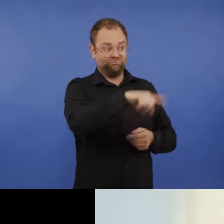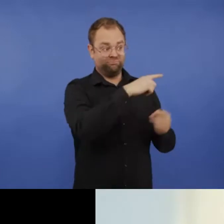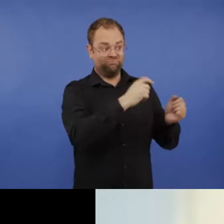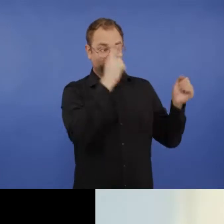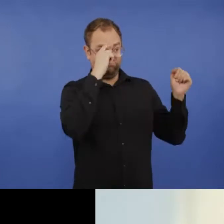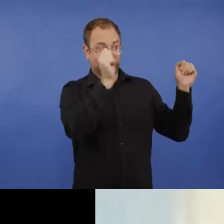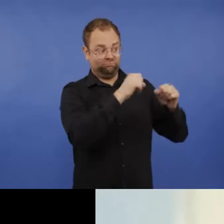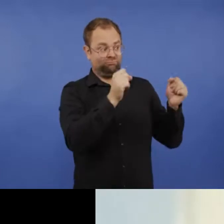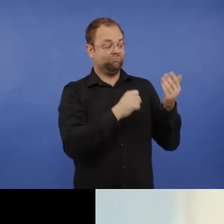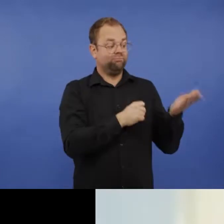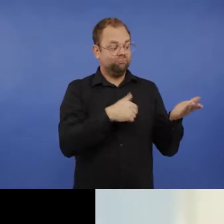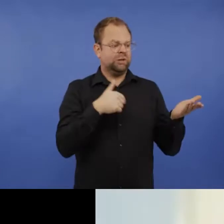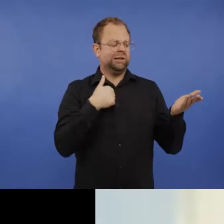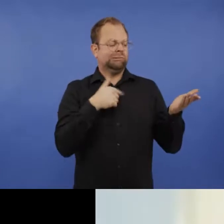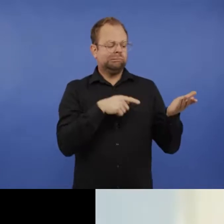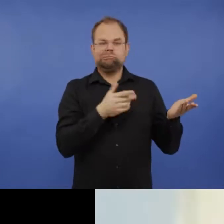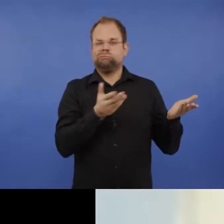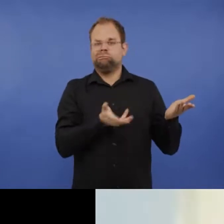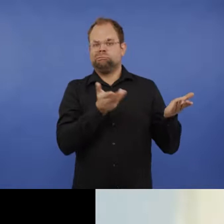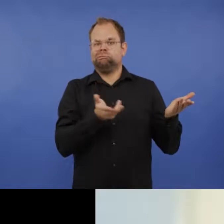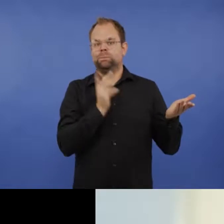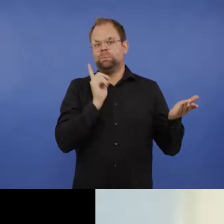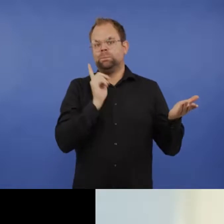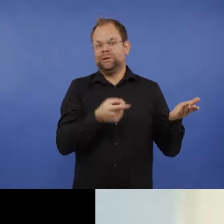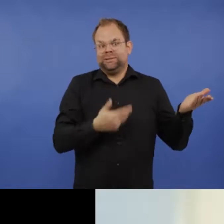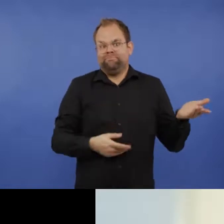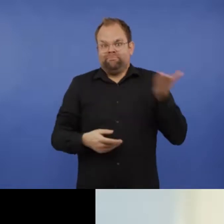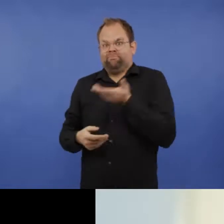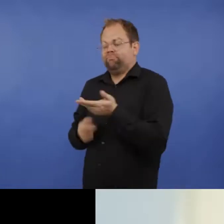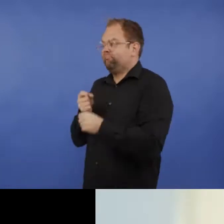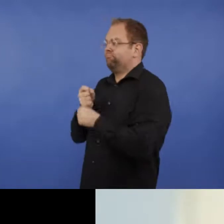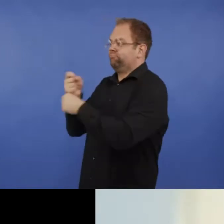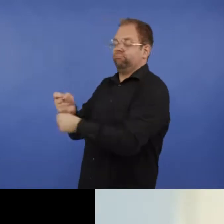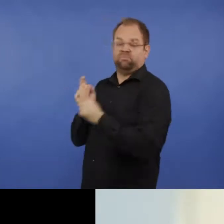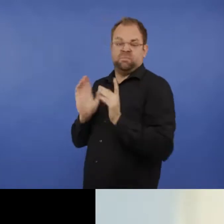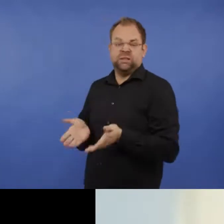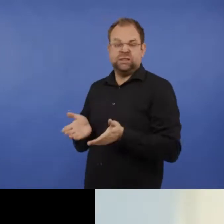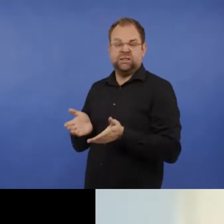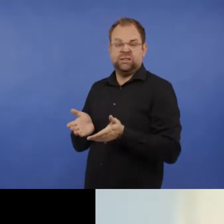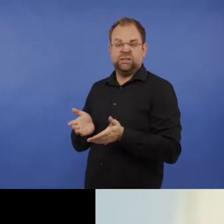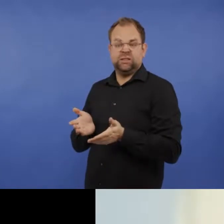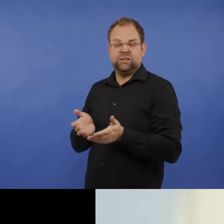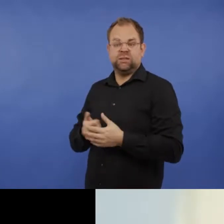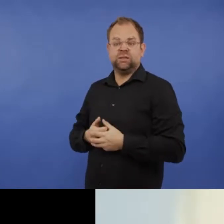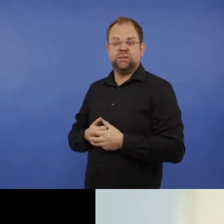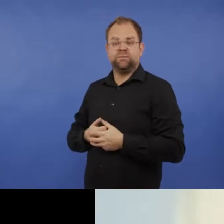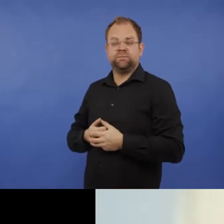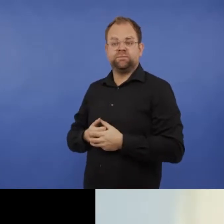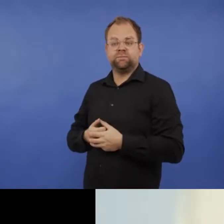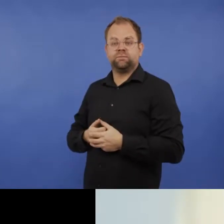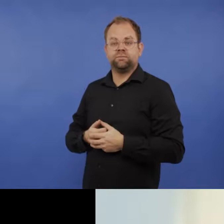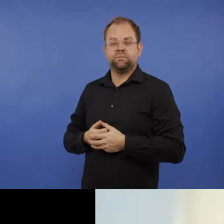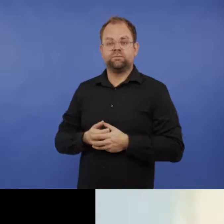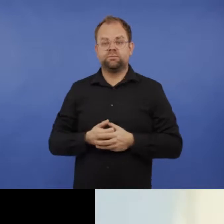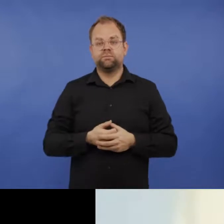of consensus building and capacity building about participating in democracy.